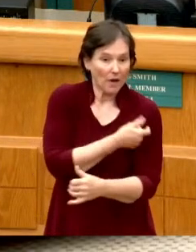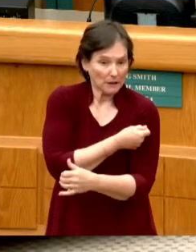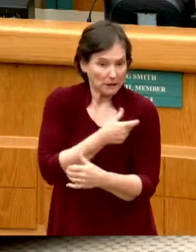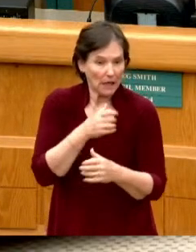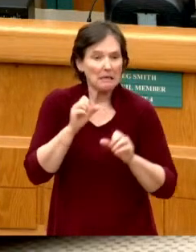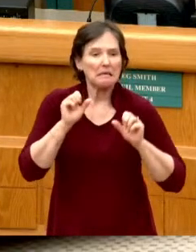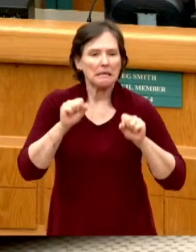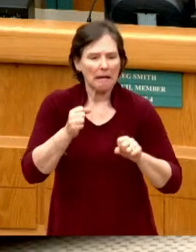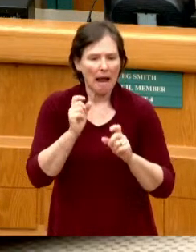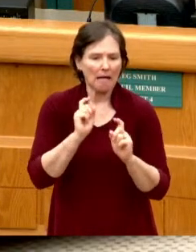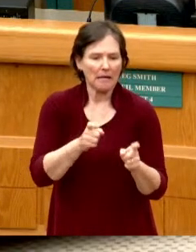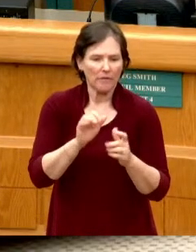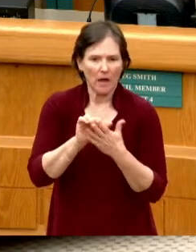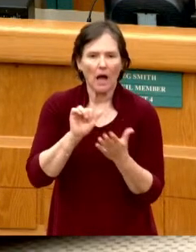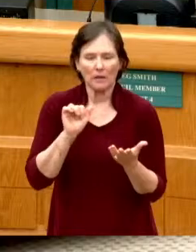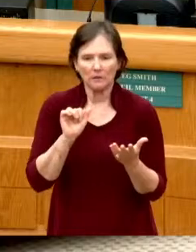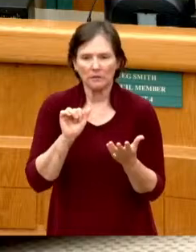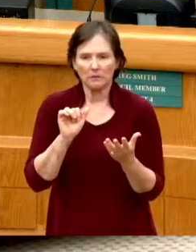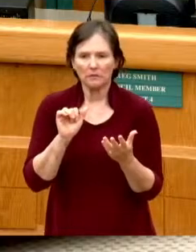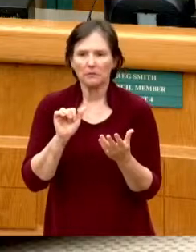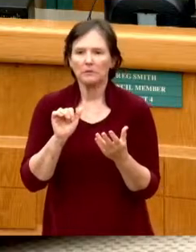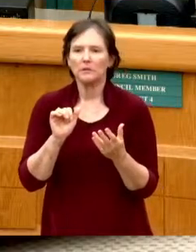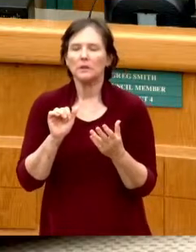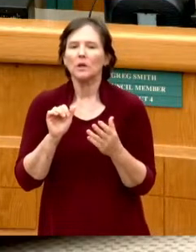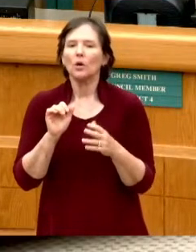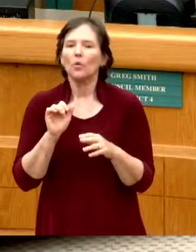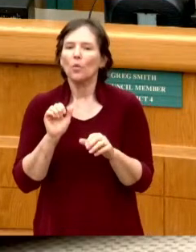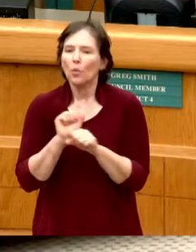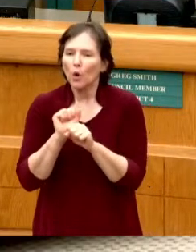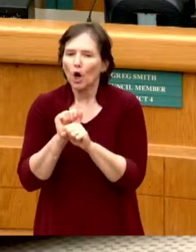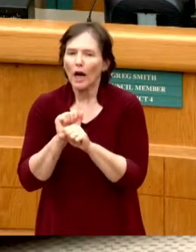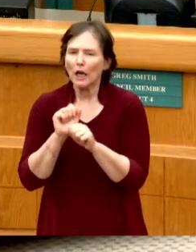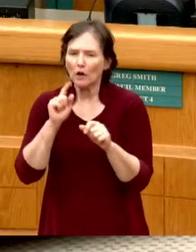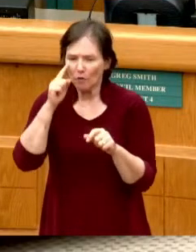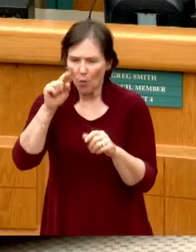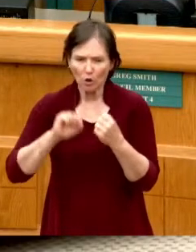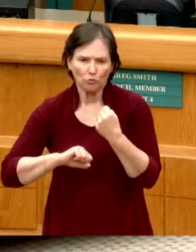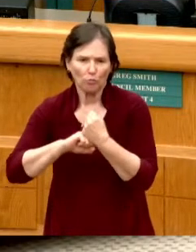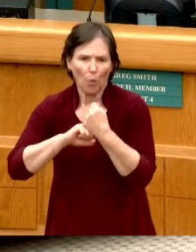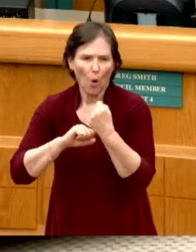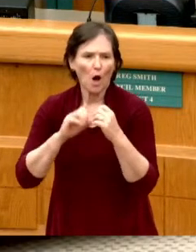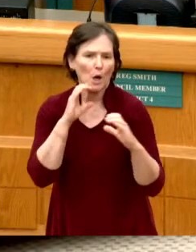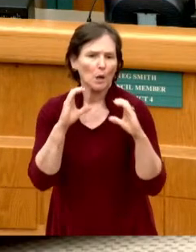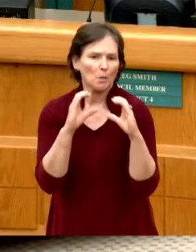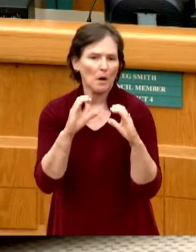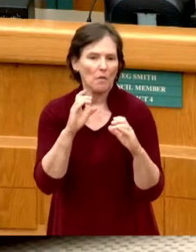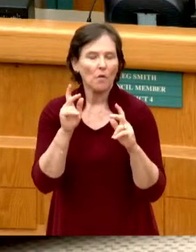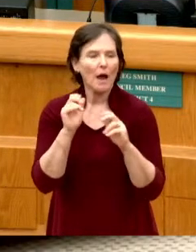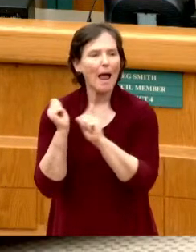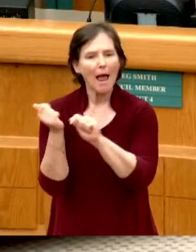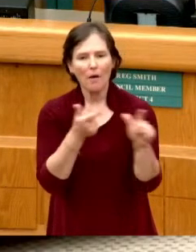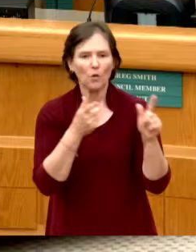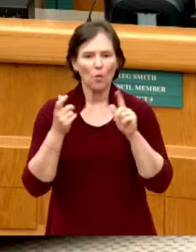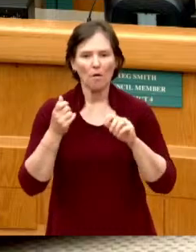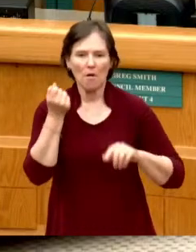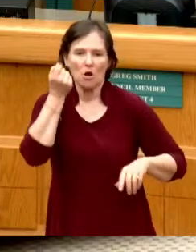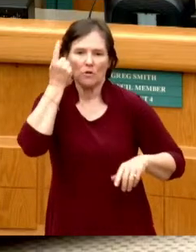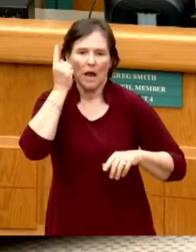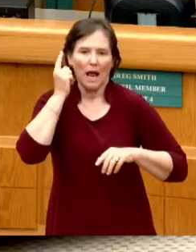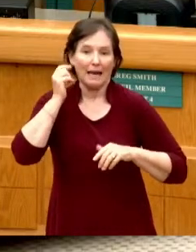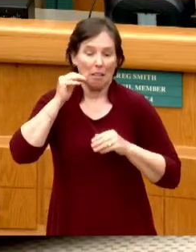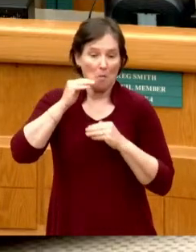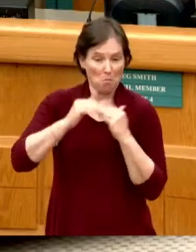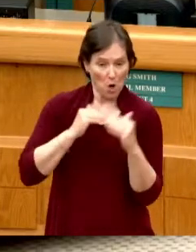working diligently to bolster communication so everyone understands where we are in the process of the vaccine